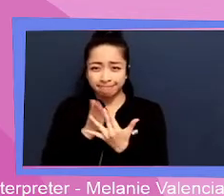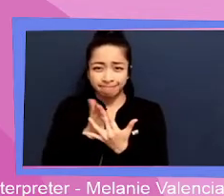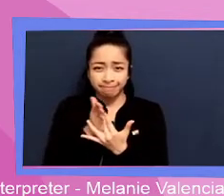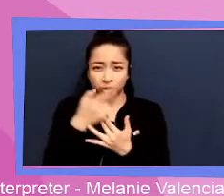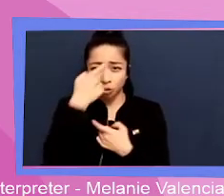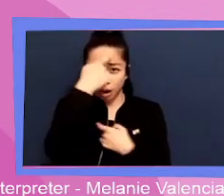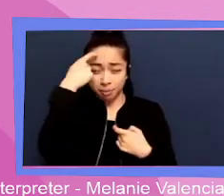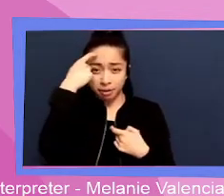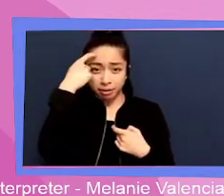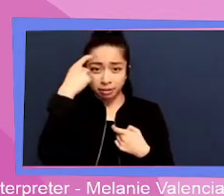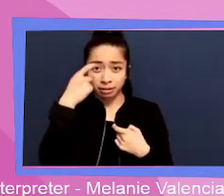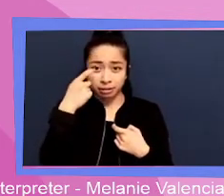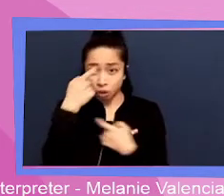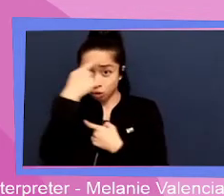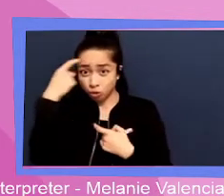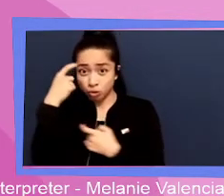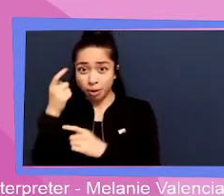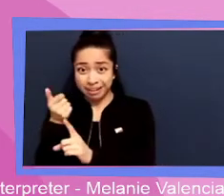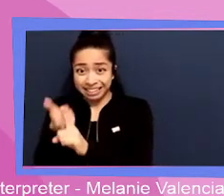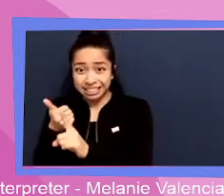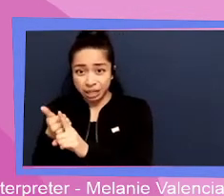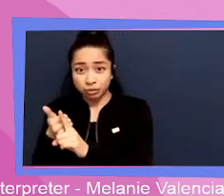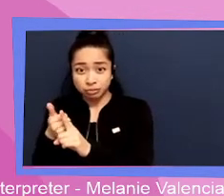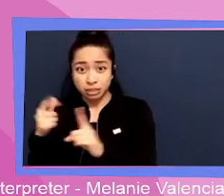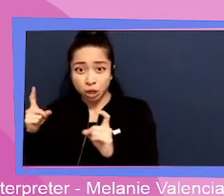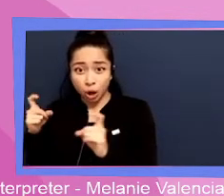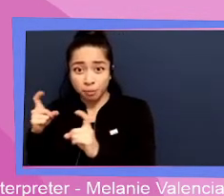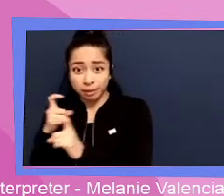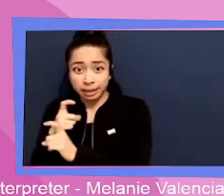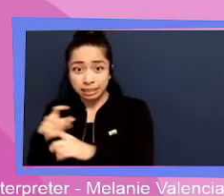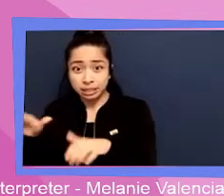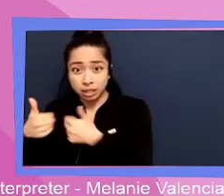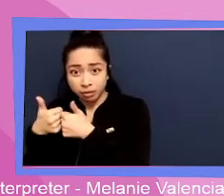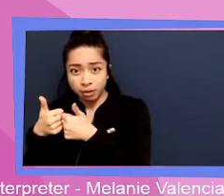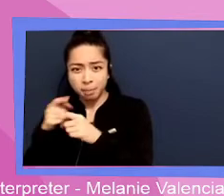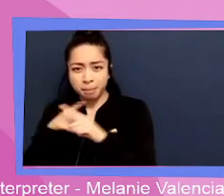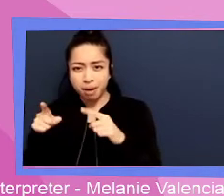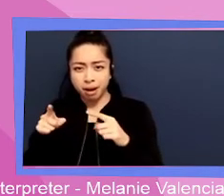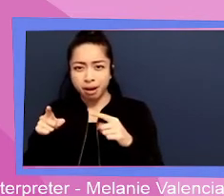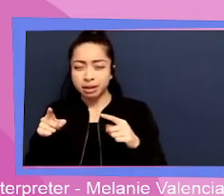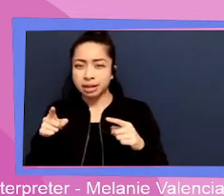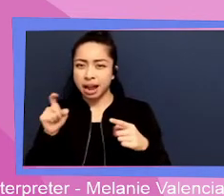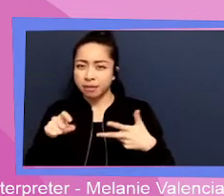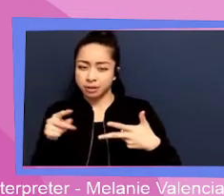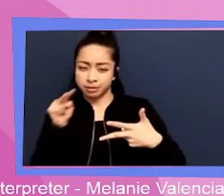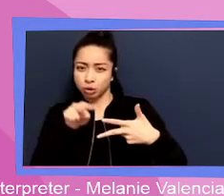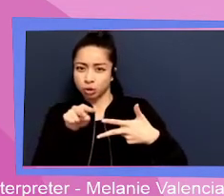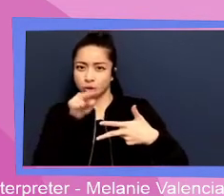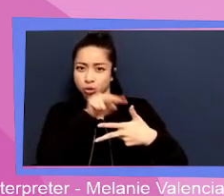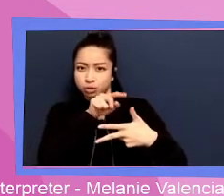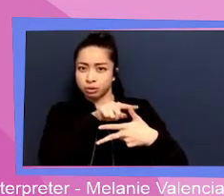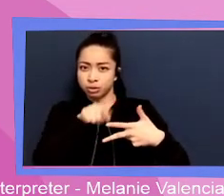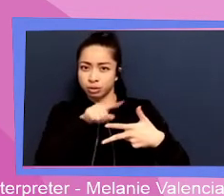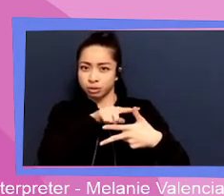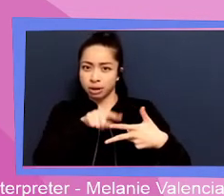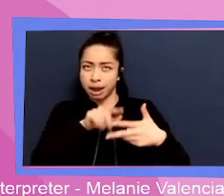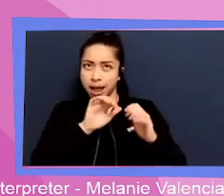actually looking at those three layers and how I can take them into the creativity of my book and turn them into a